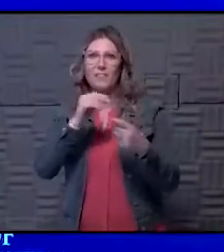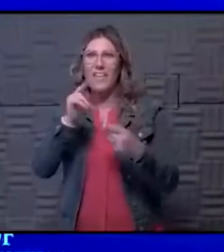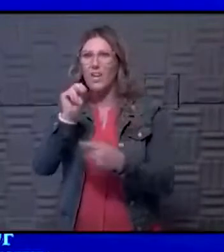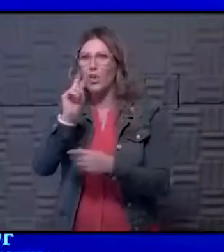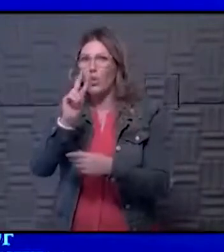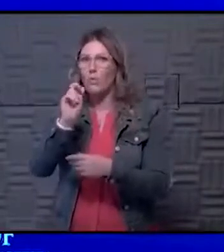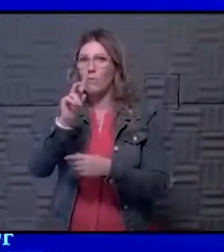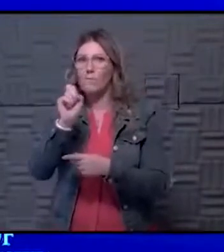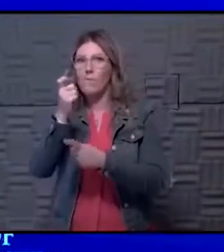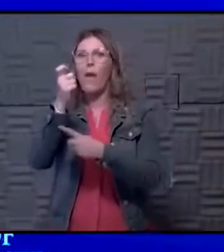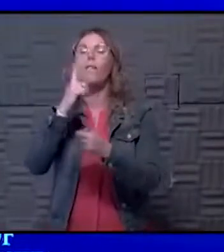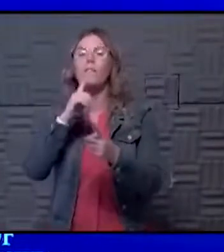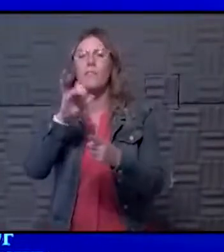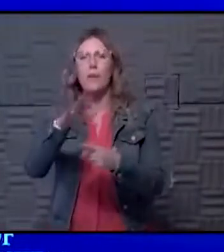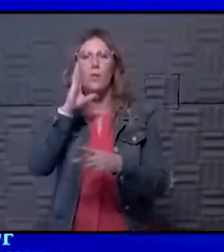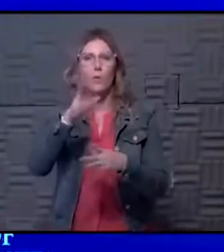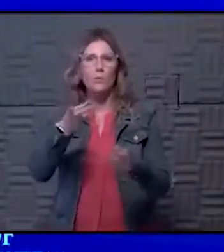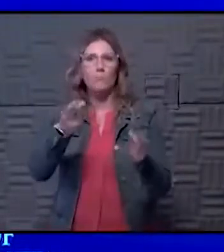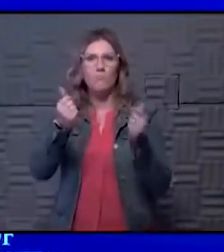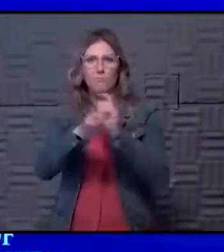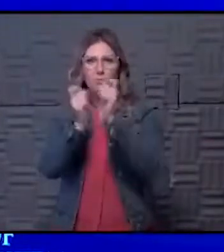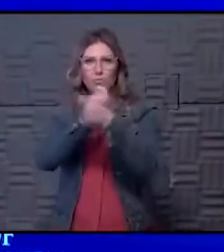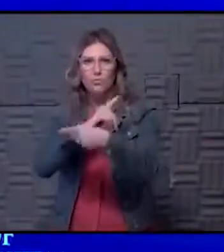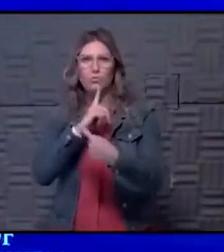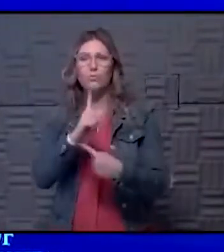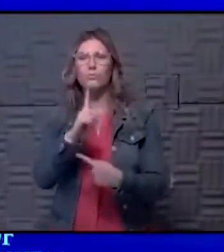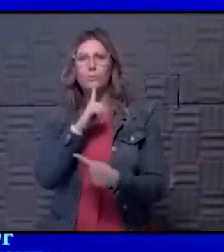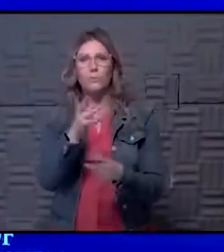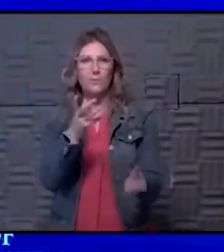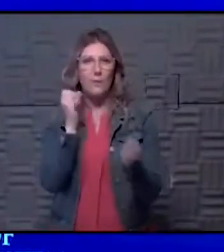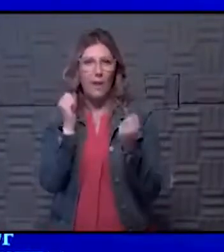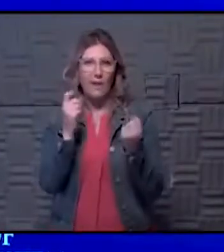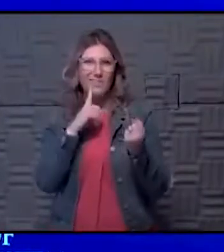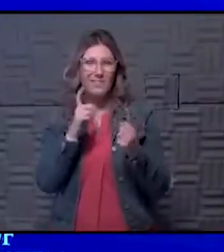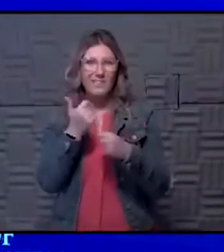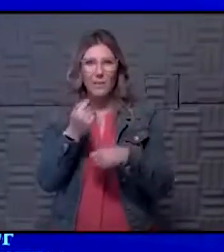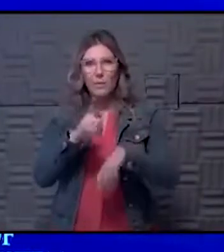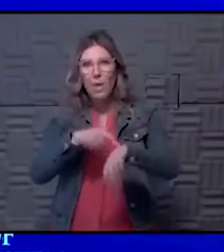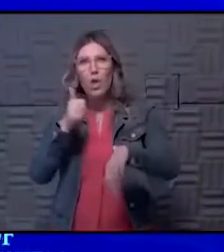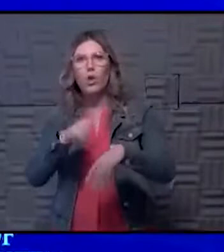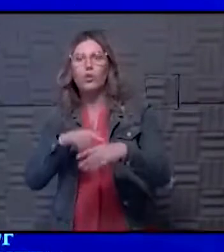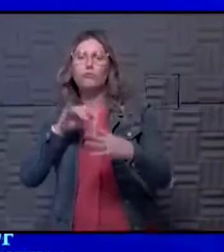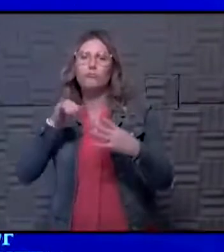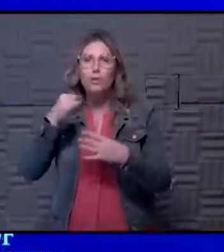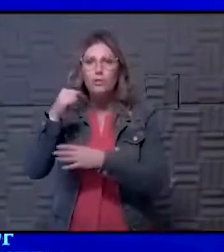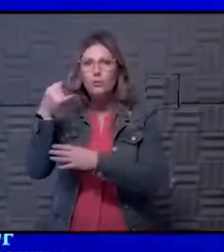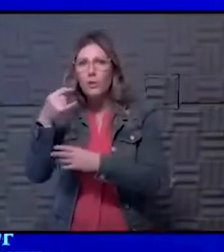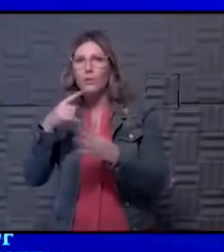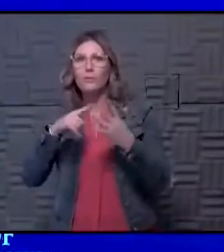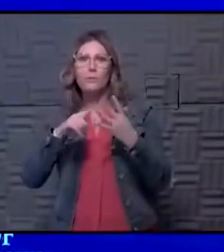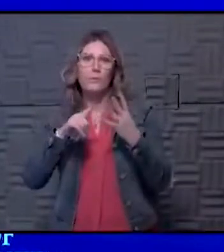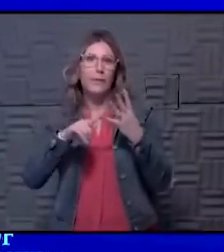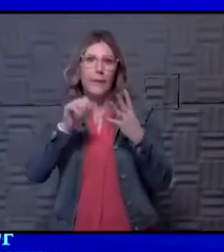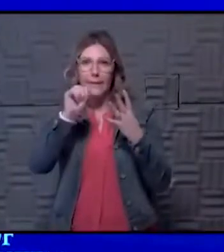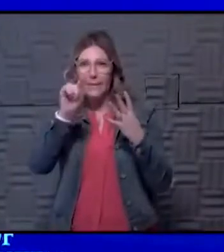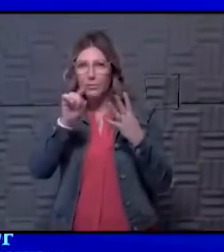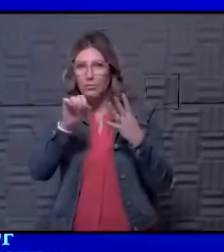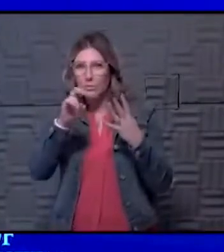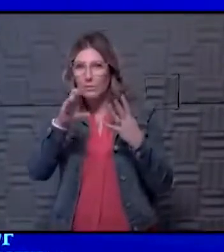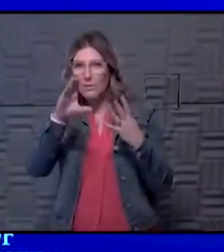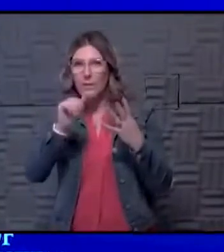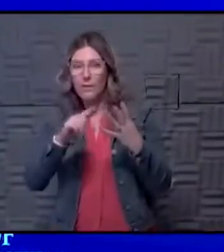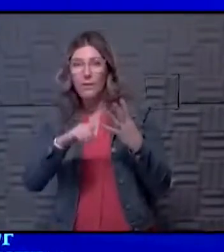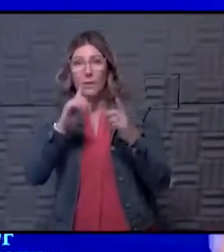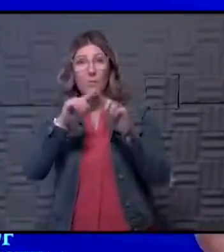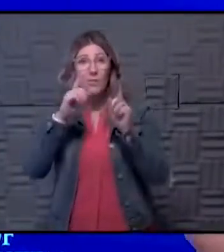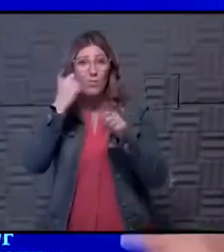weeks. Those will be able to pivot relatively fast. A little longer to get the J&J and AstraZeneca ones up to pivot like that. But